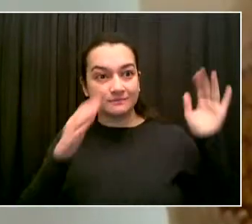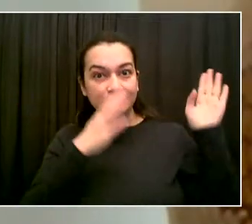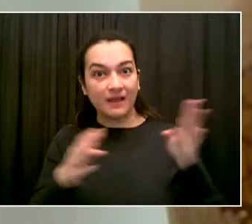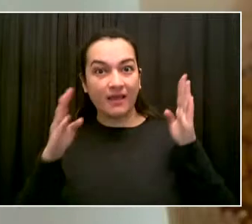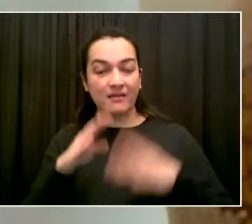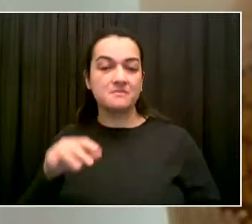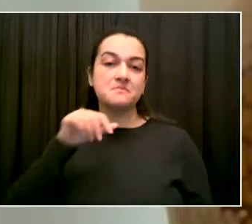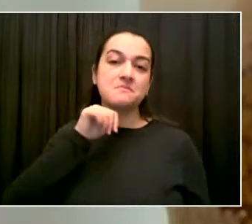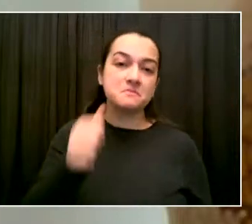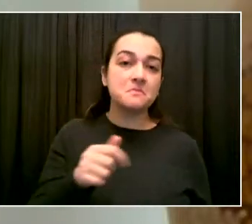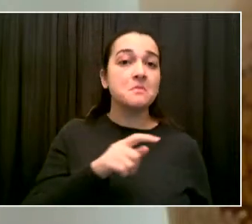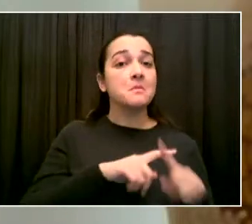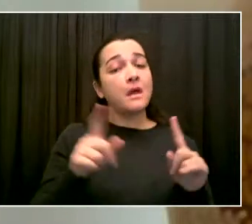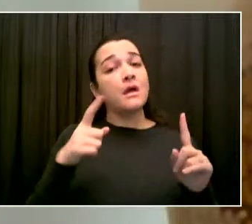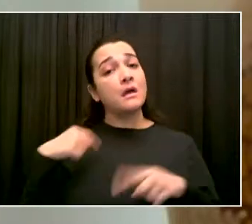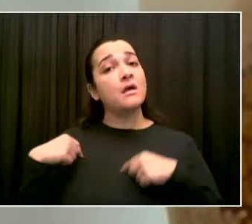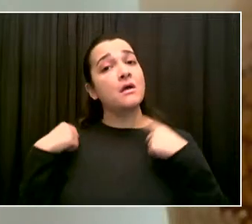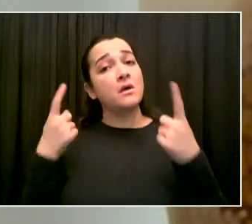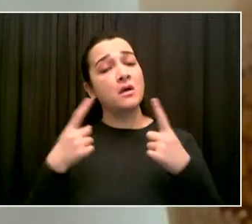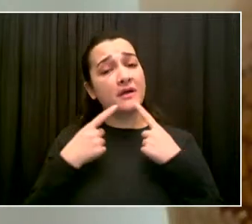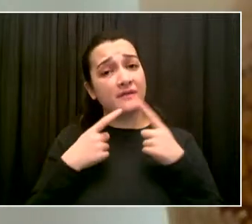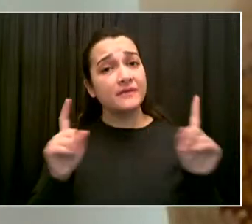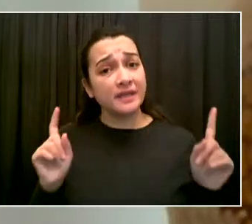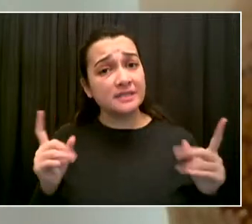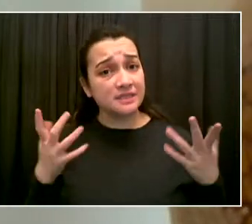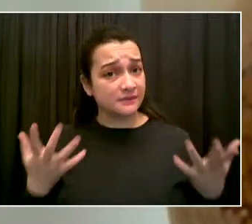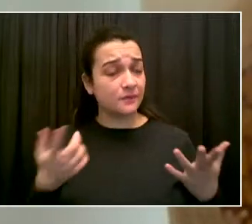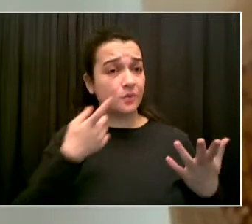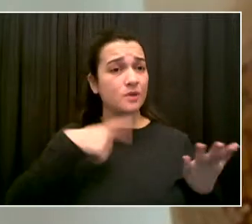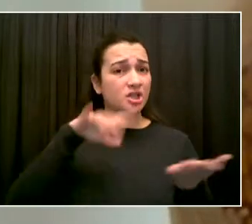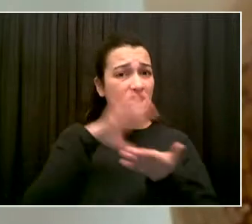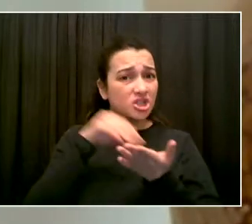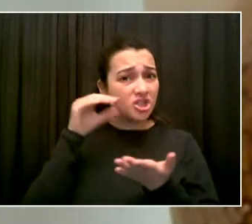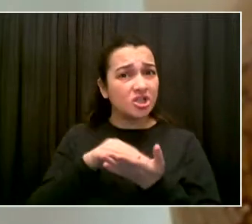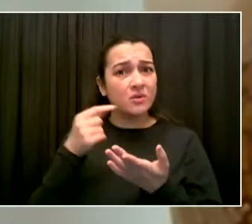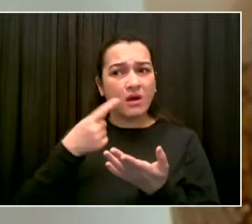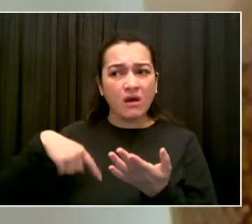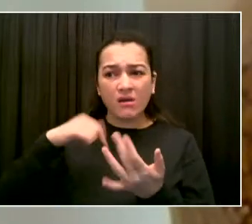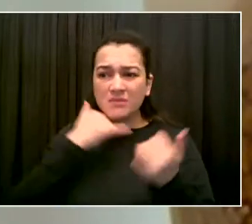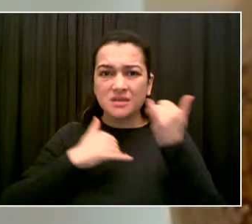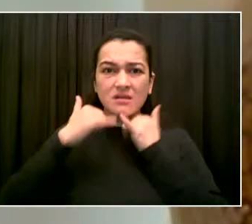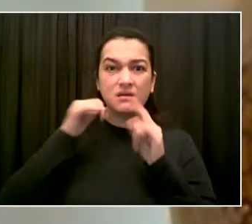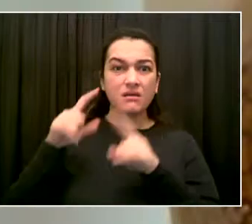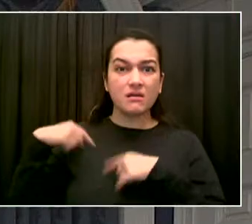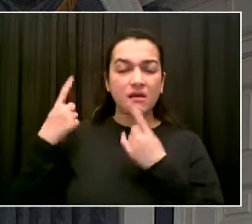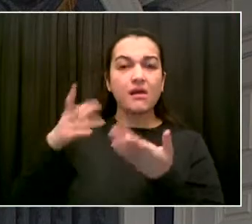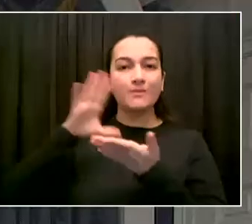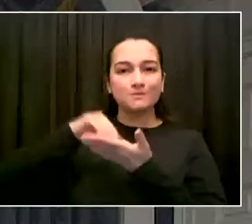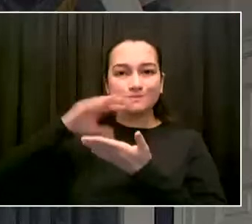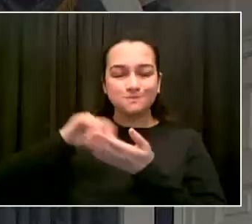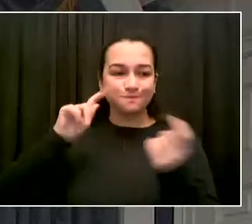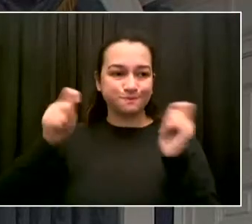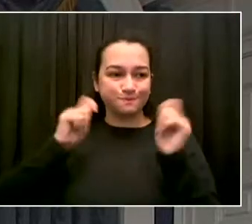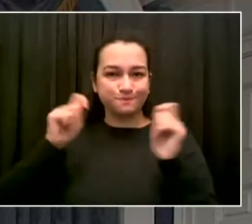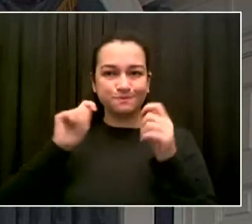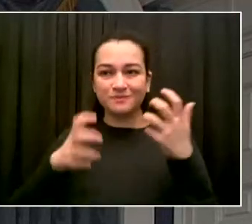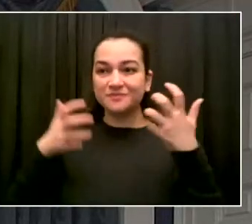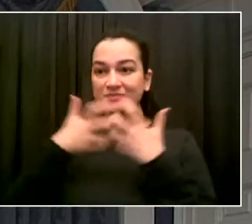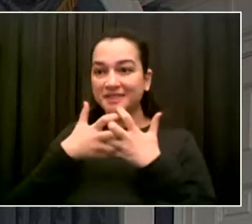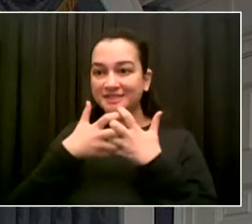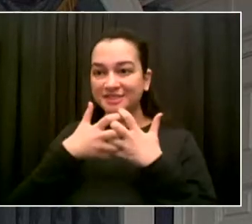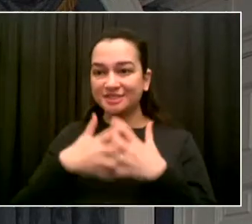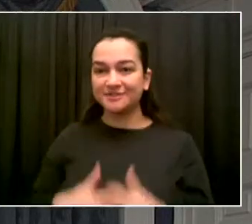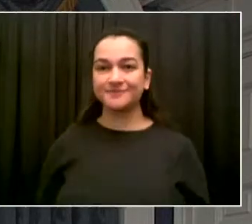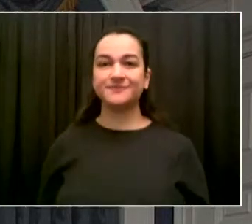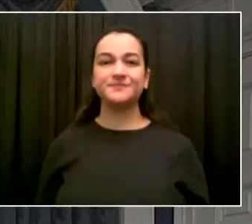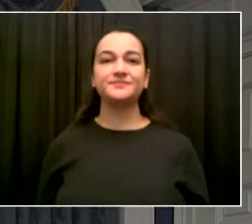and knowledge that we can do this in a way that is safe and ensures stability. Dr. Choksi. Thank you, sir. I just wanted to emphasize one of the